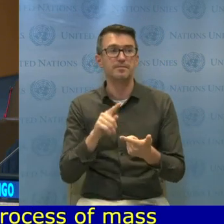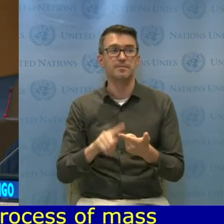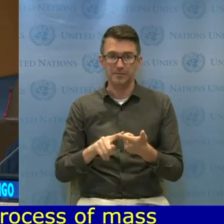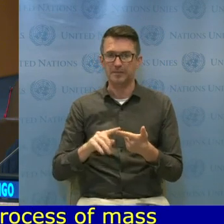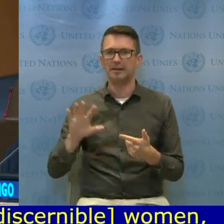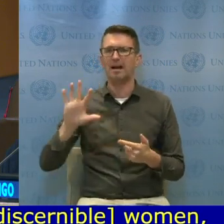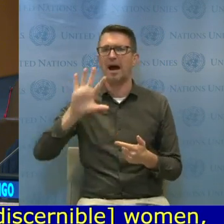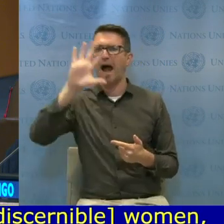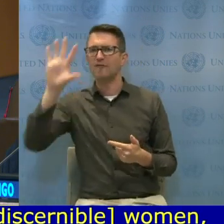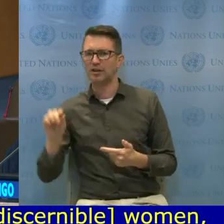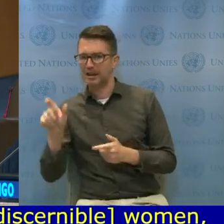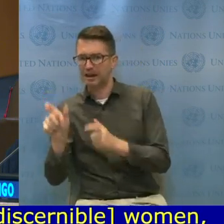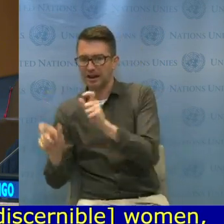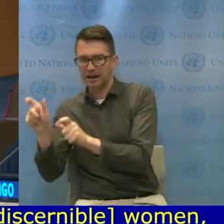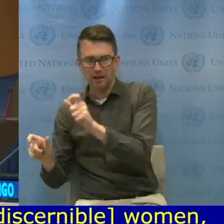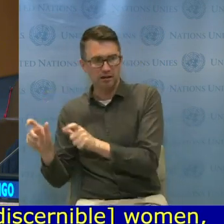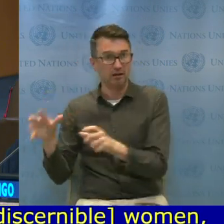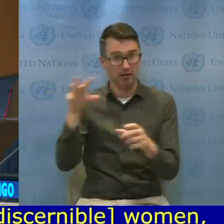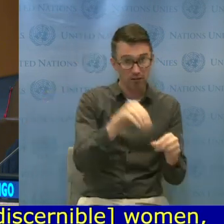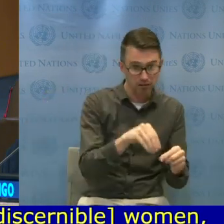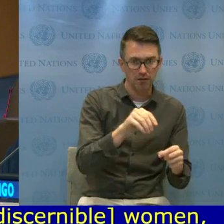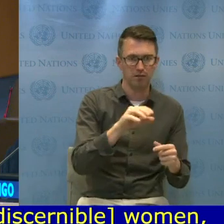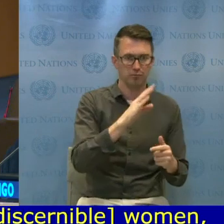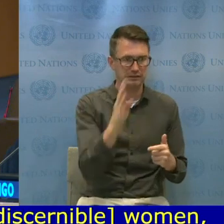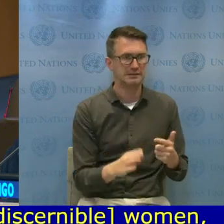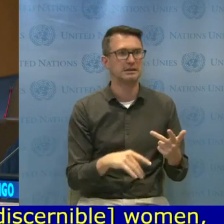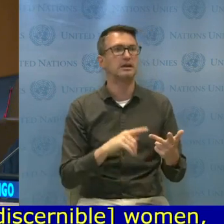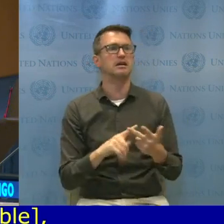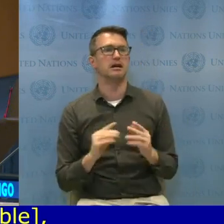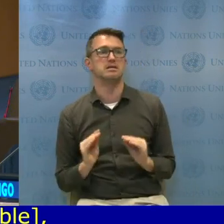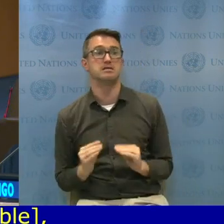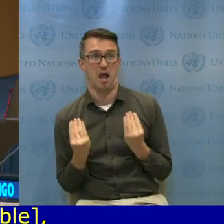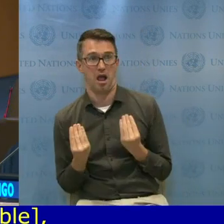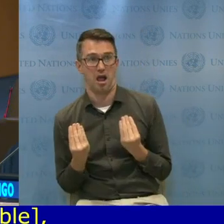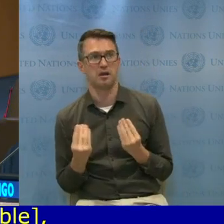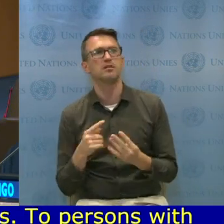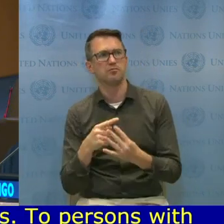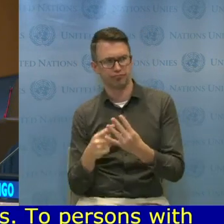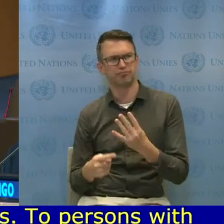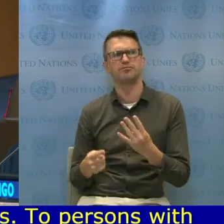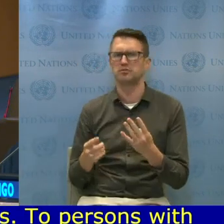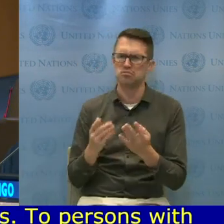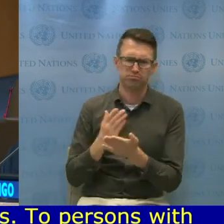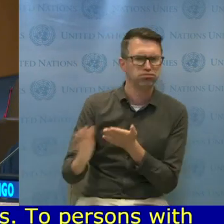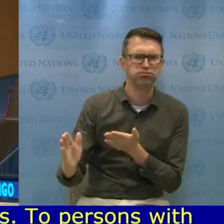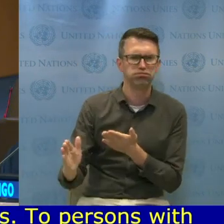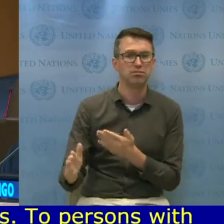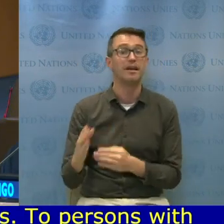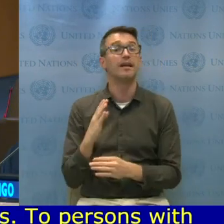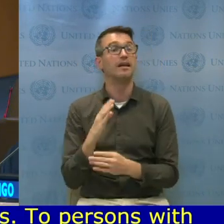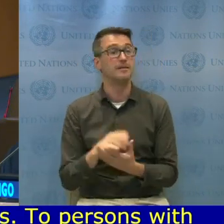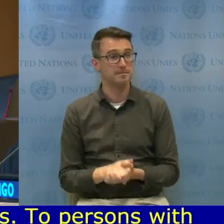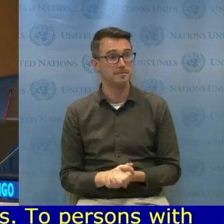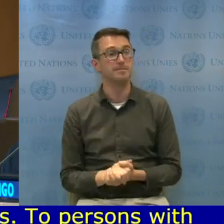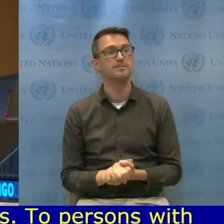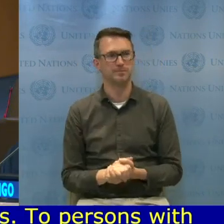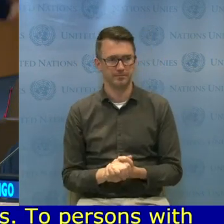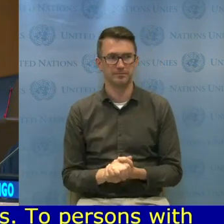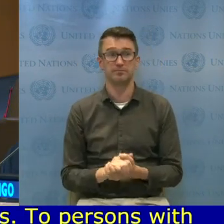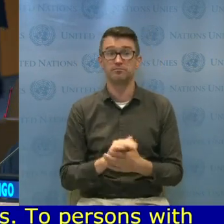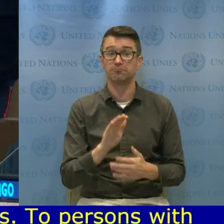with disabilities. We must bear in mind the Marielle Franco case, a murder of a young female and